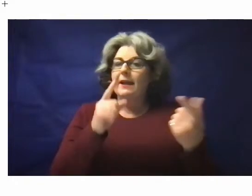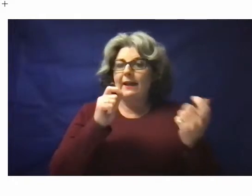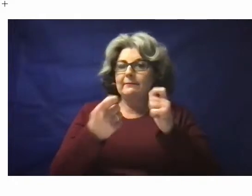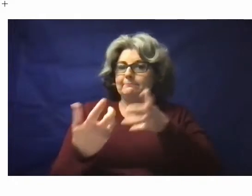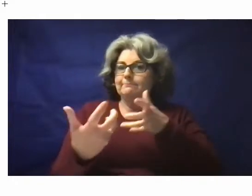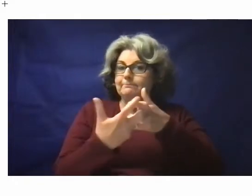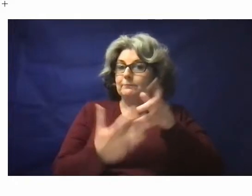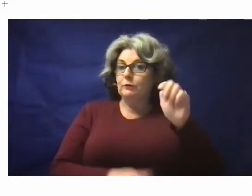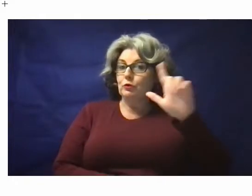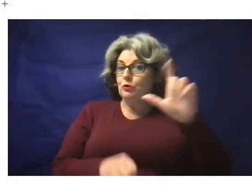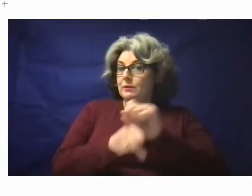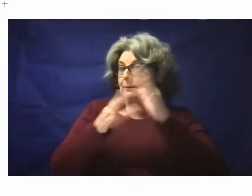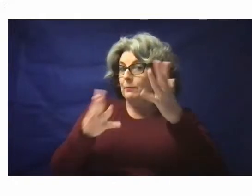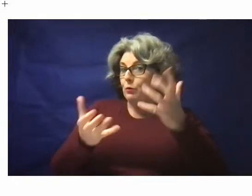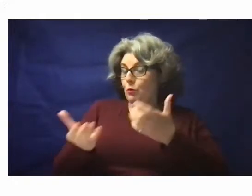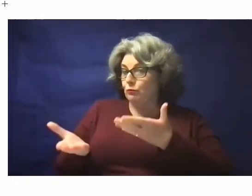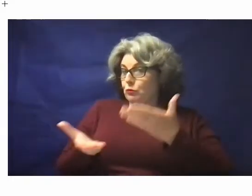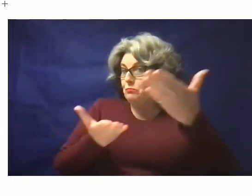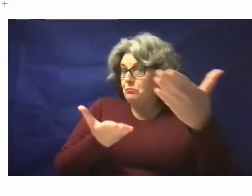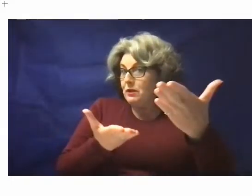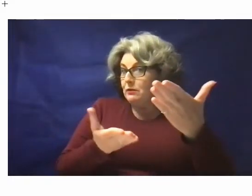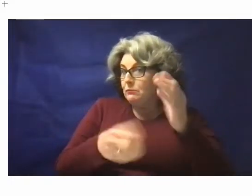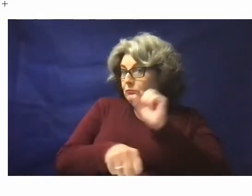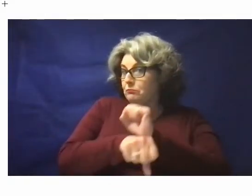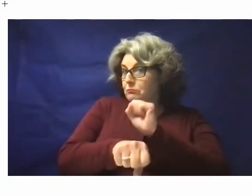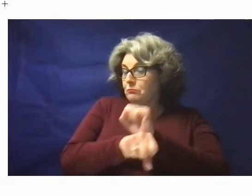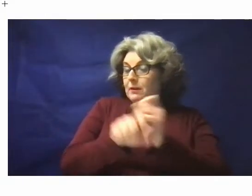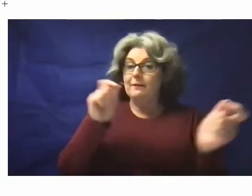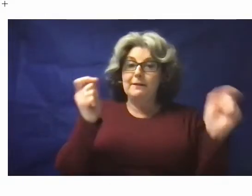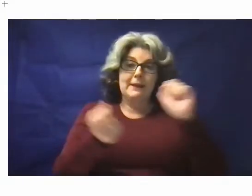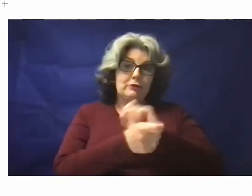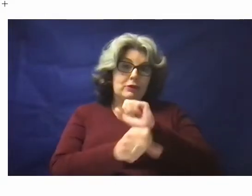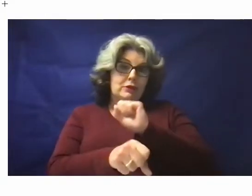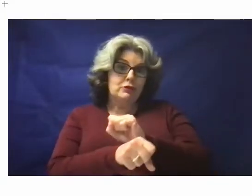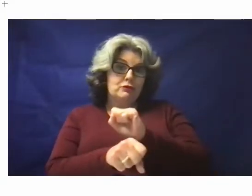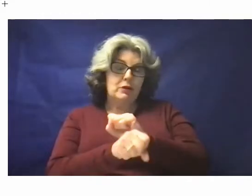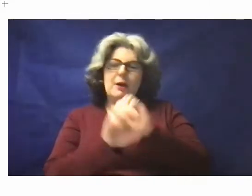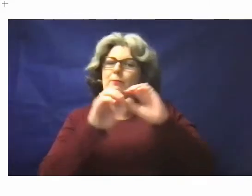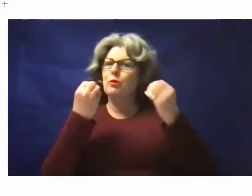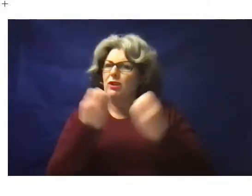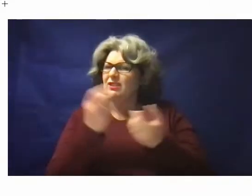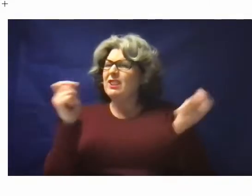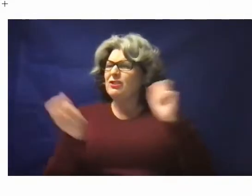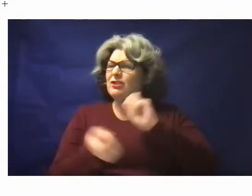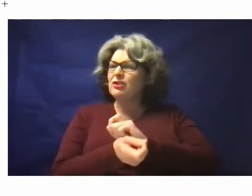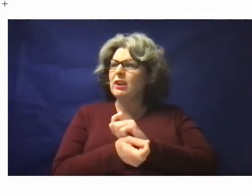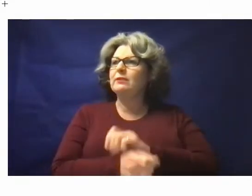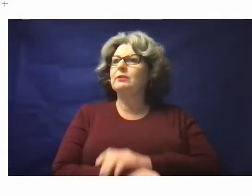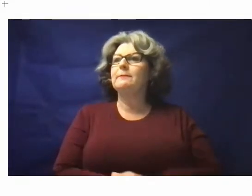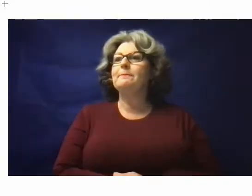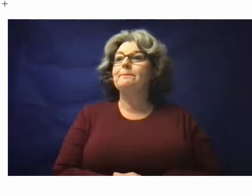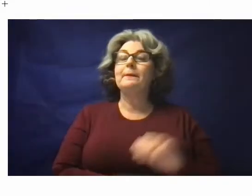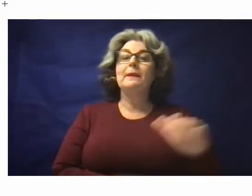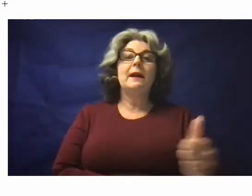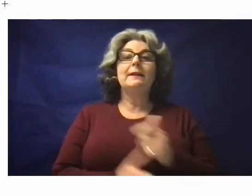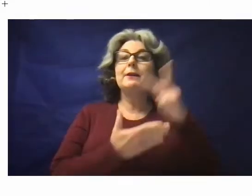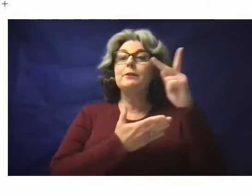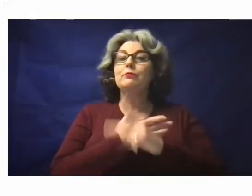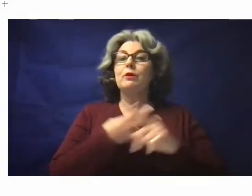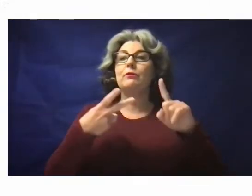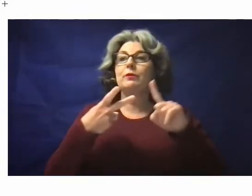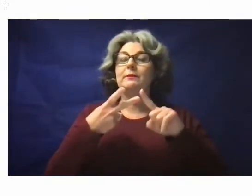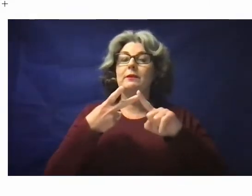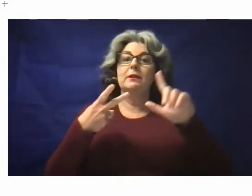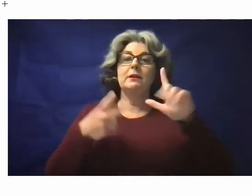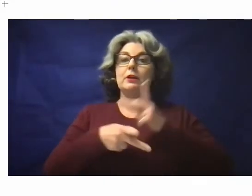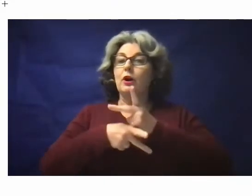the employee would like to bring with them, should they change jobs or organizations. Another initiative is the Lending Library